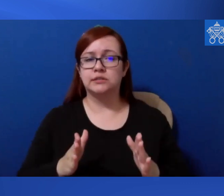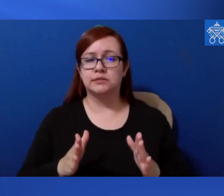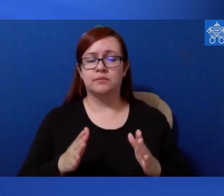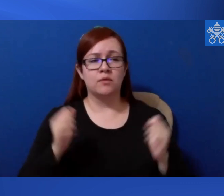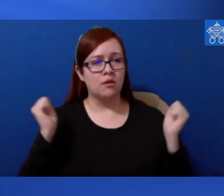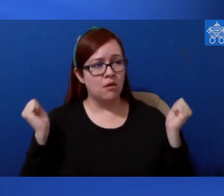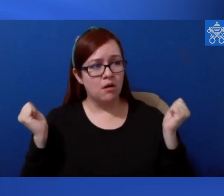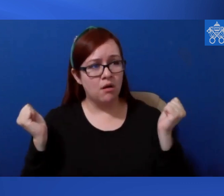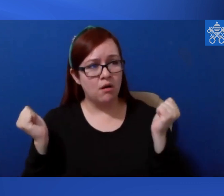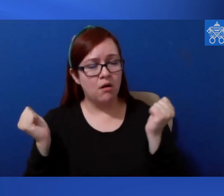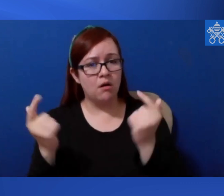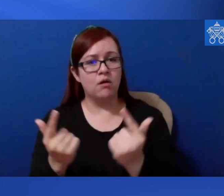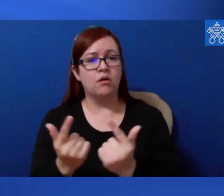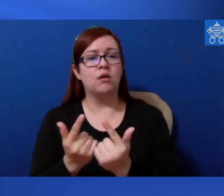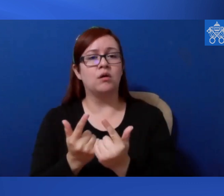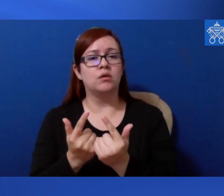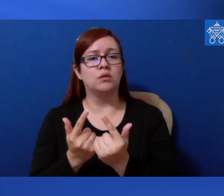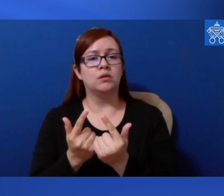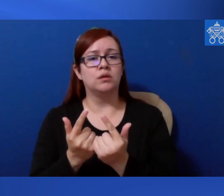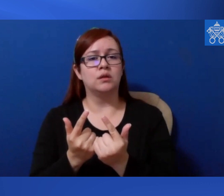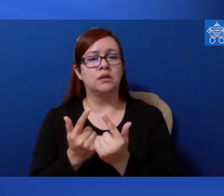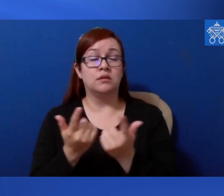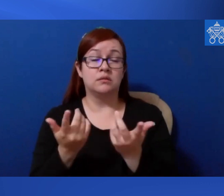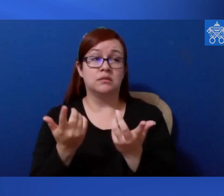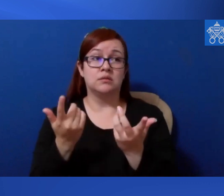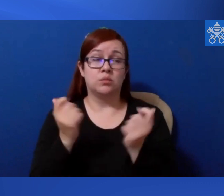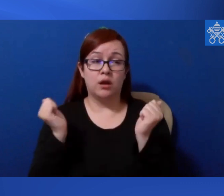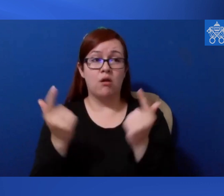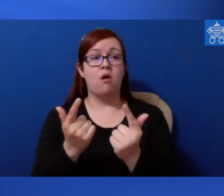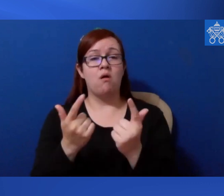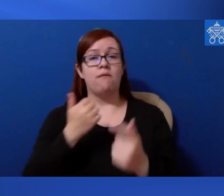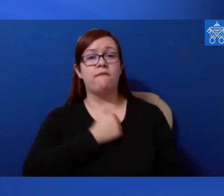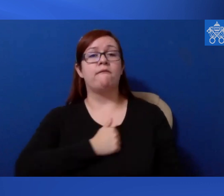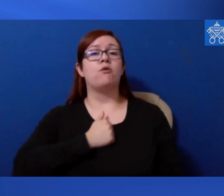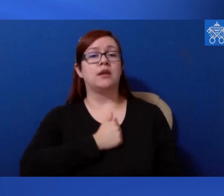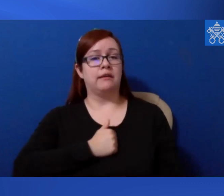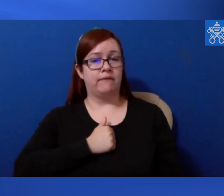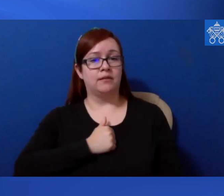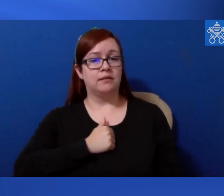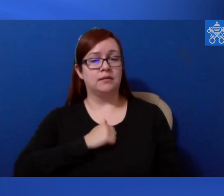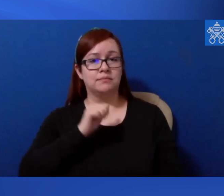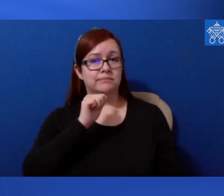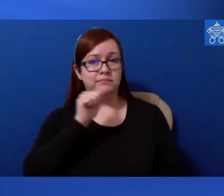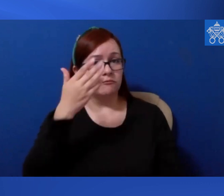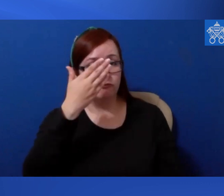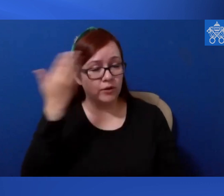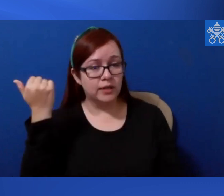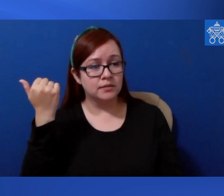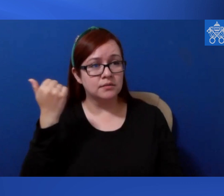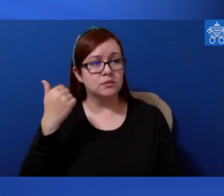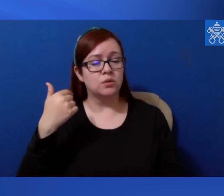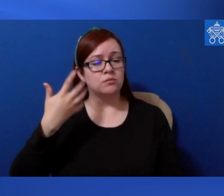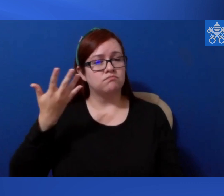Every one of us, in fact, is forgiven. Let us not forget this. We are